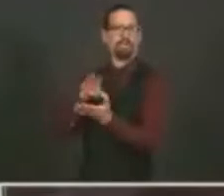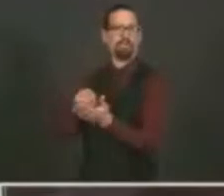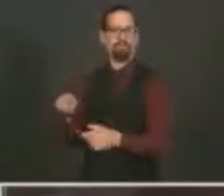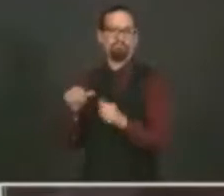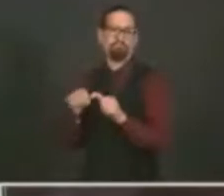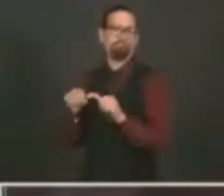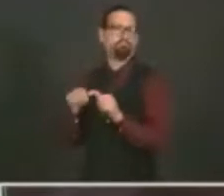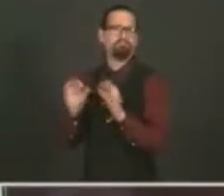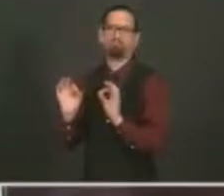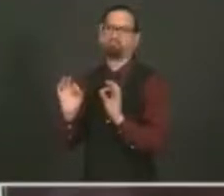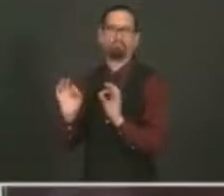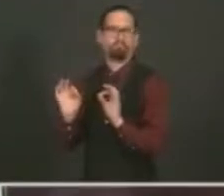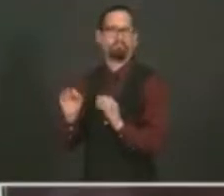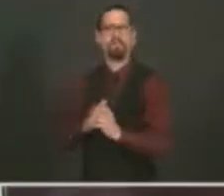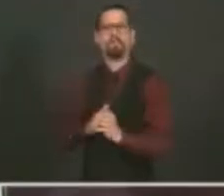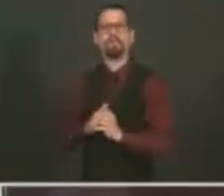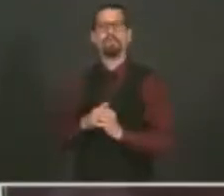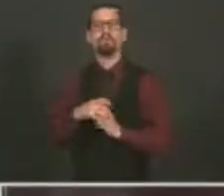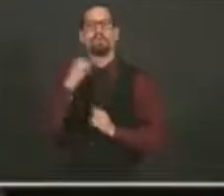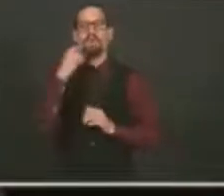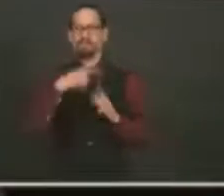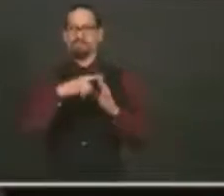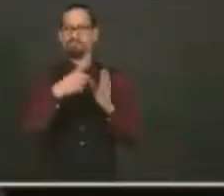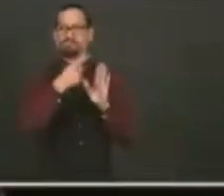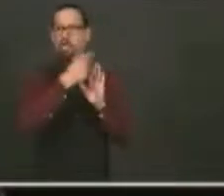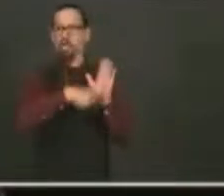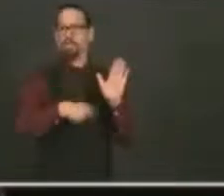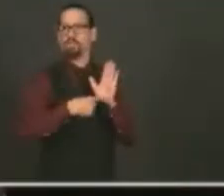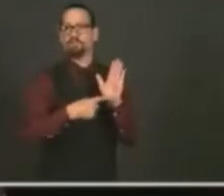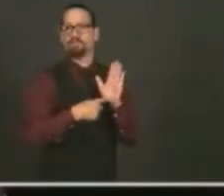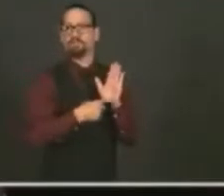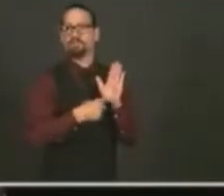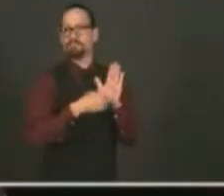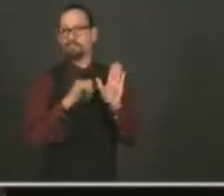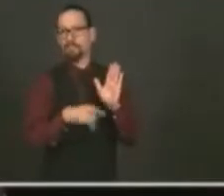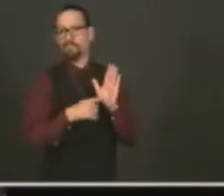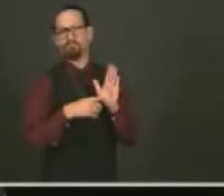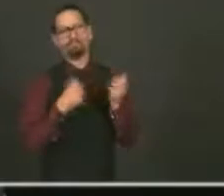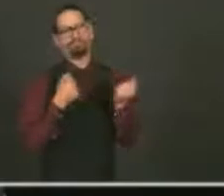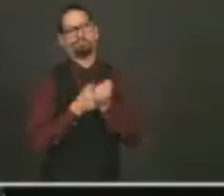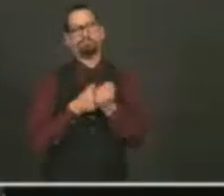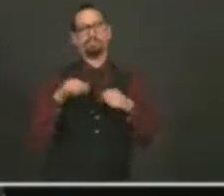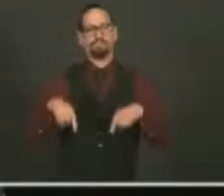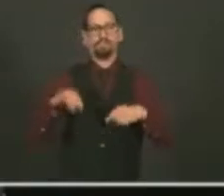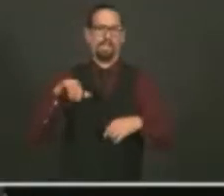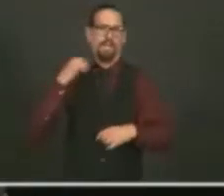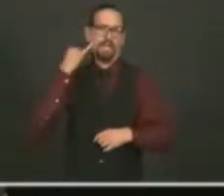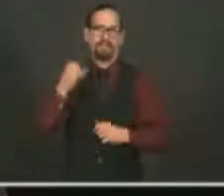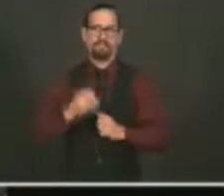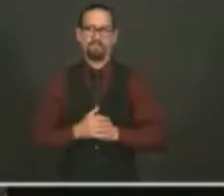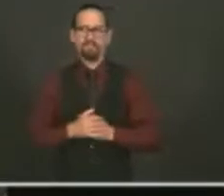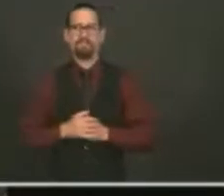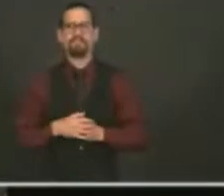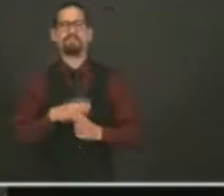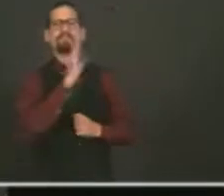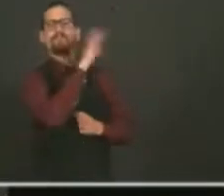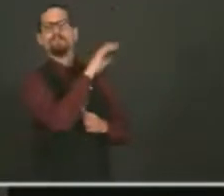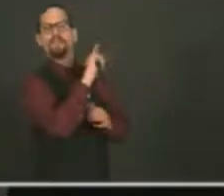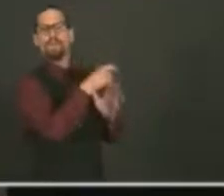the article that you referenced only helps reinforce that. And just quickly, in that article, Professor Oster mentions that